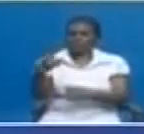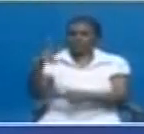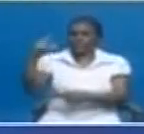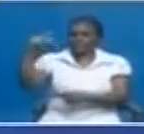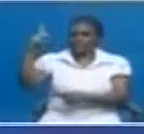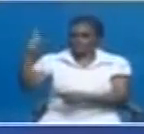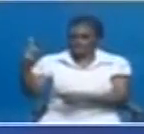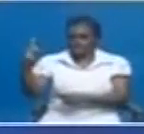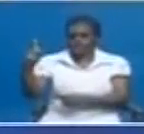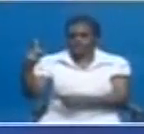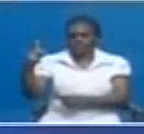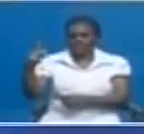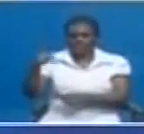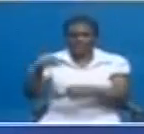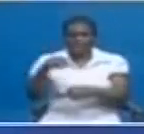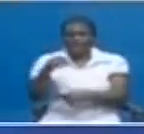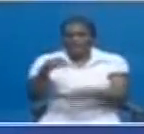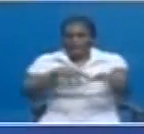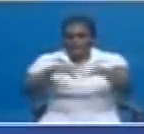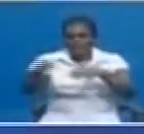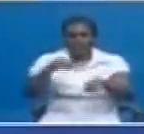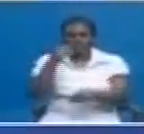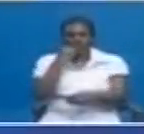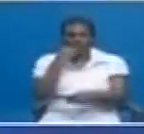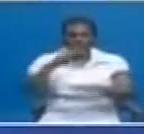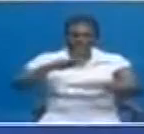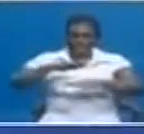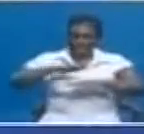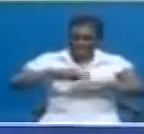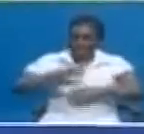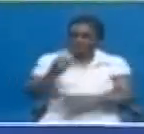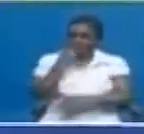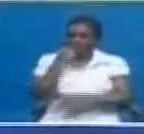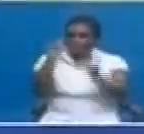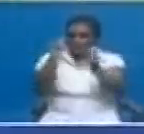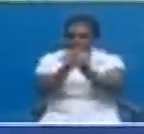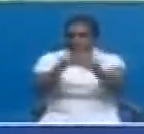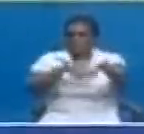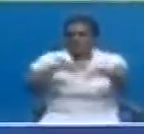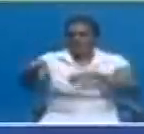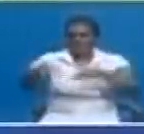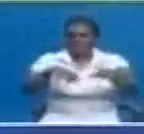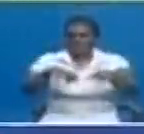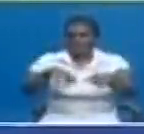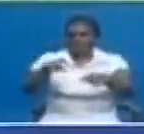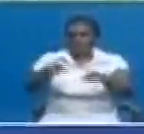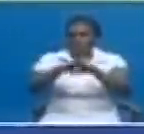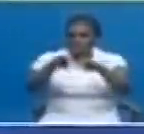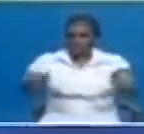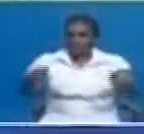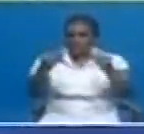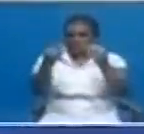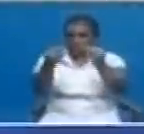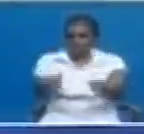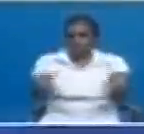of barley a day for animal fodder, enough to comfortably feed 10 cows. This technology offers a lasting solution to the